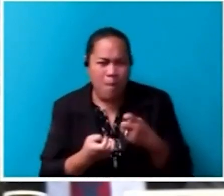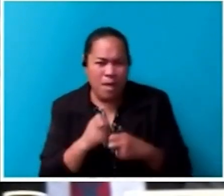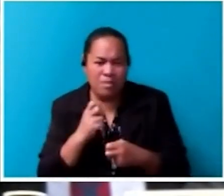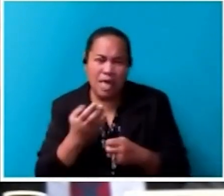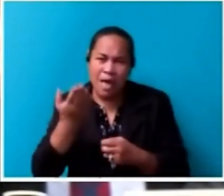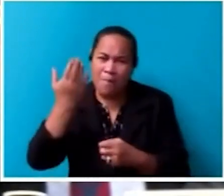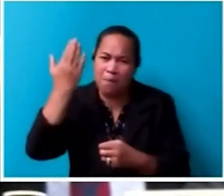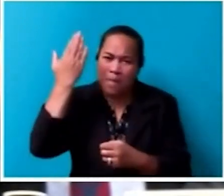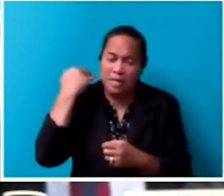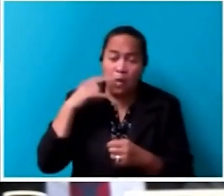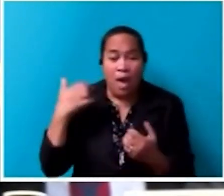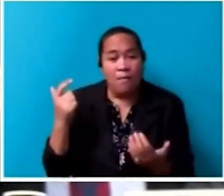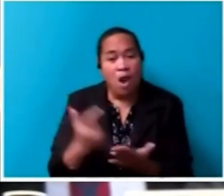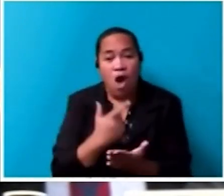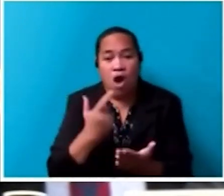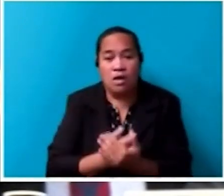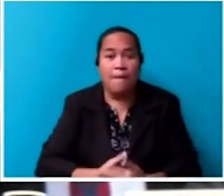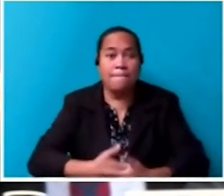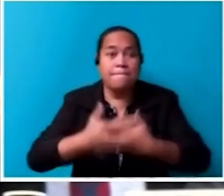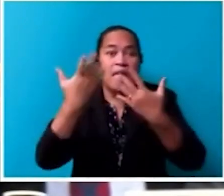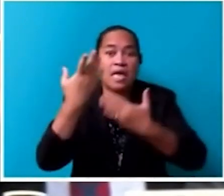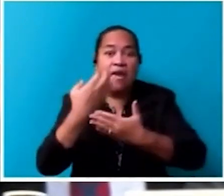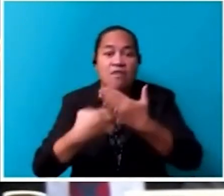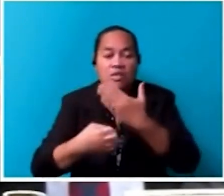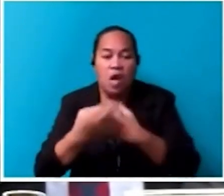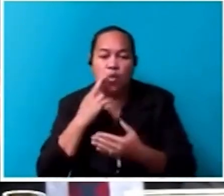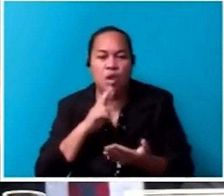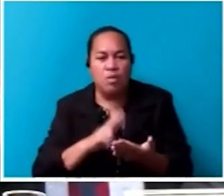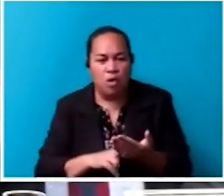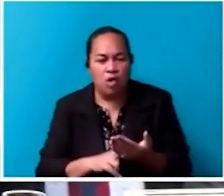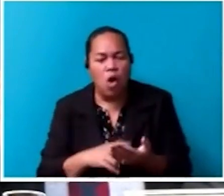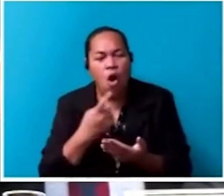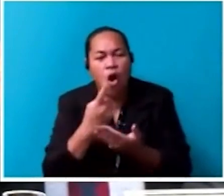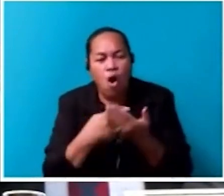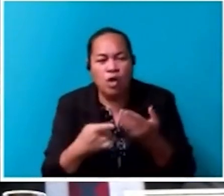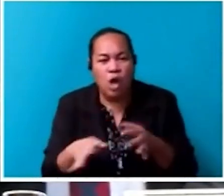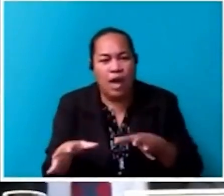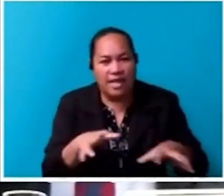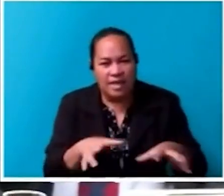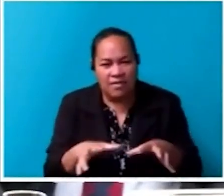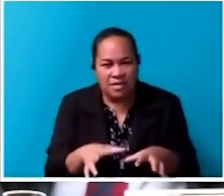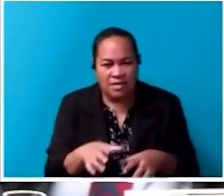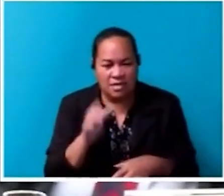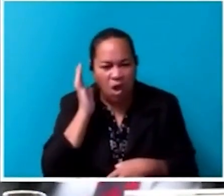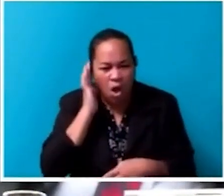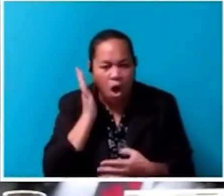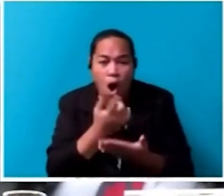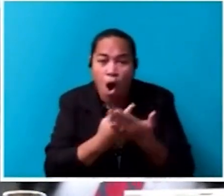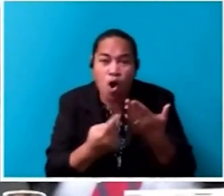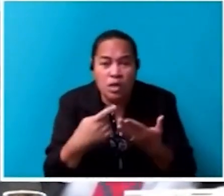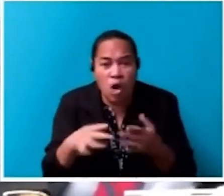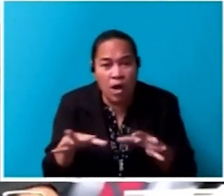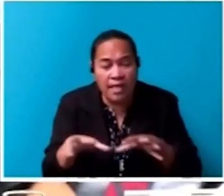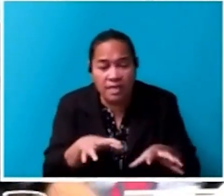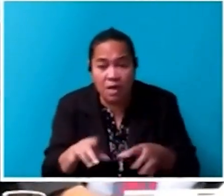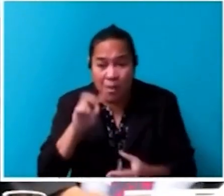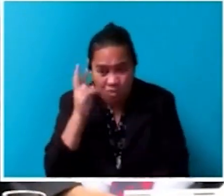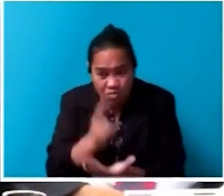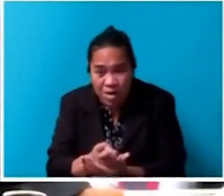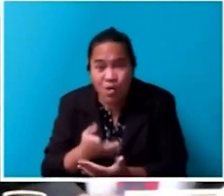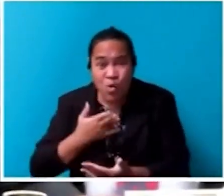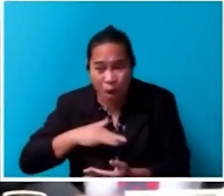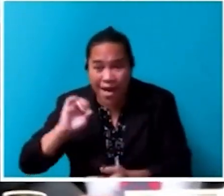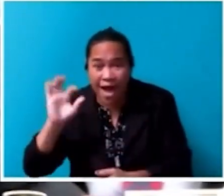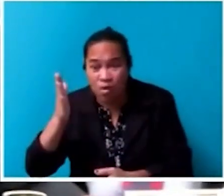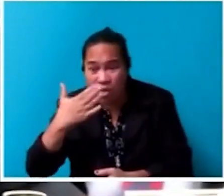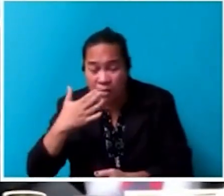in the past, we do a lot of big events and then we report on activities, just on the activities. But really, if you want to have